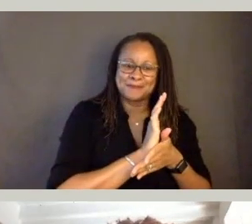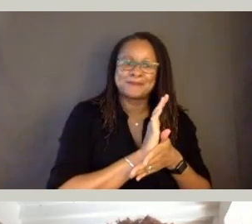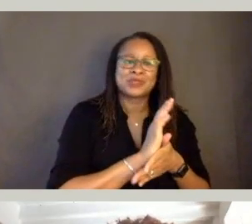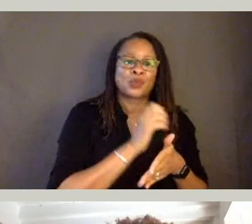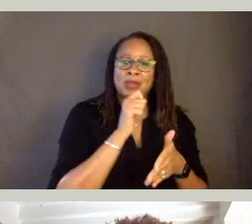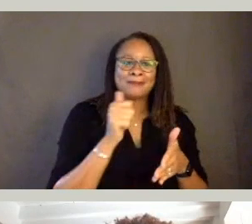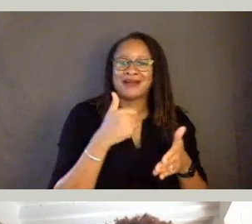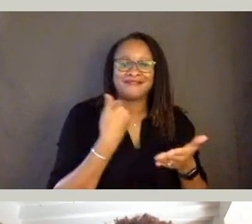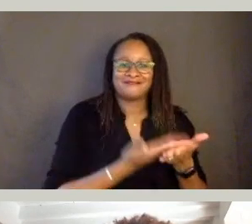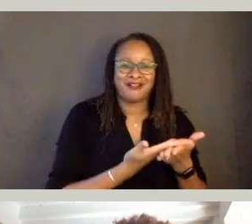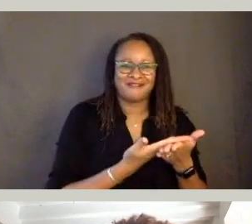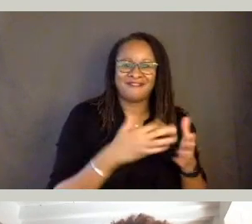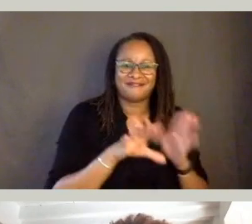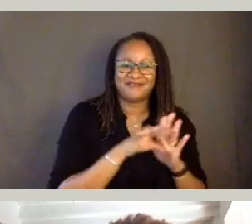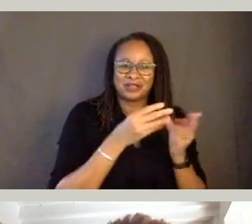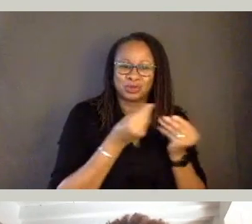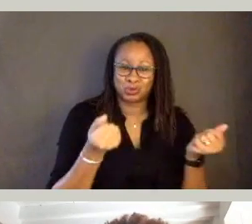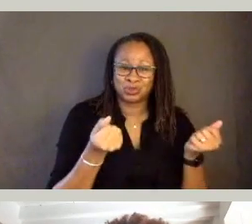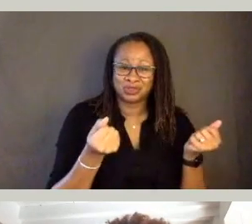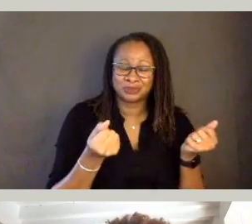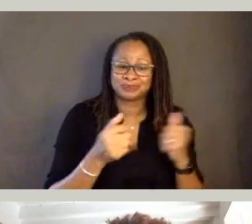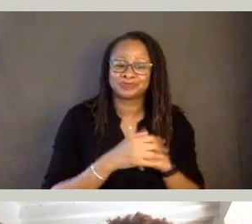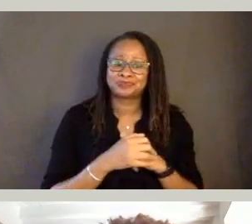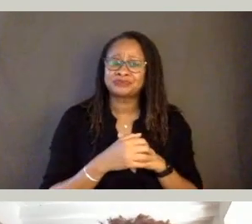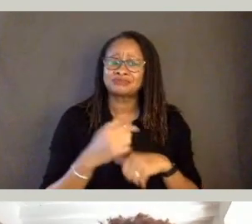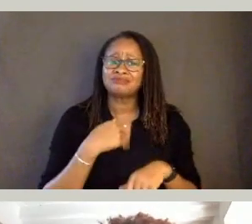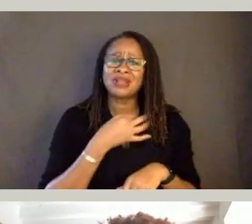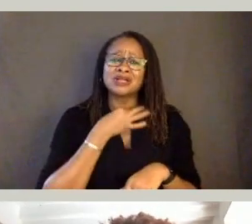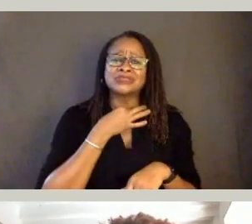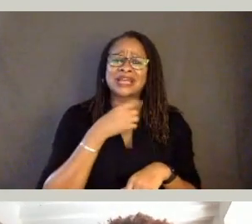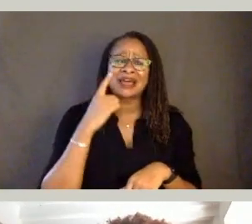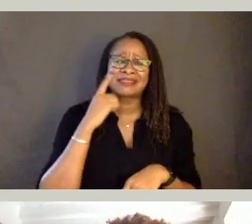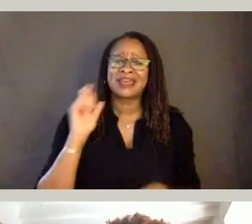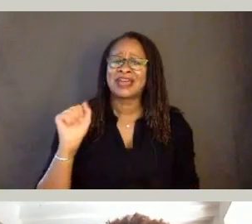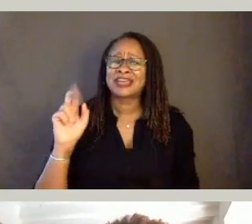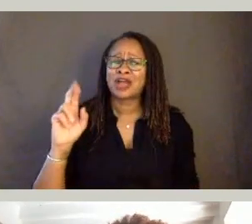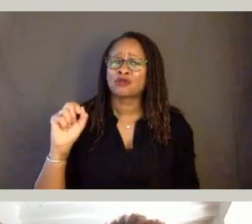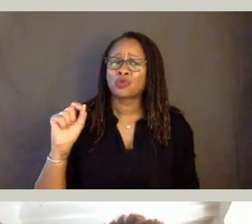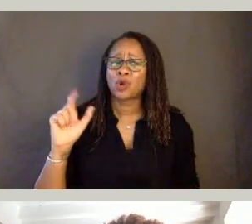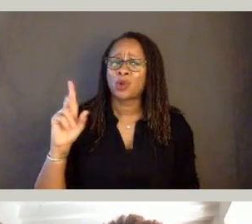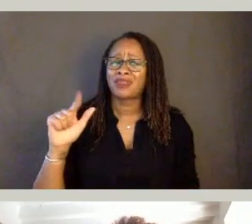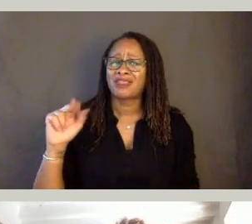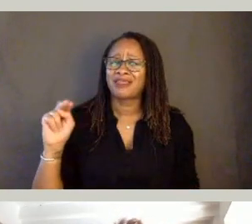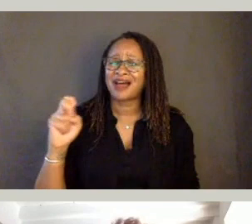there. I was really curious. I think Caroline said, well,